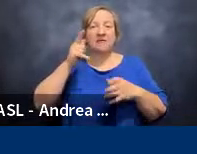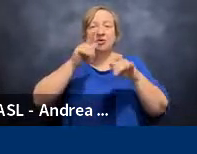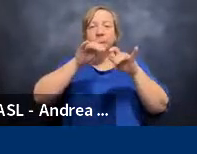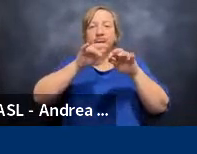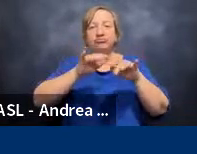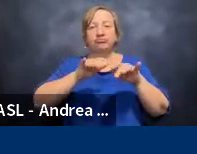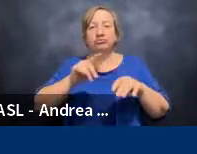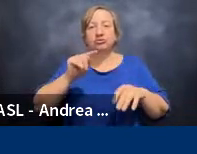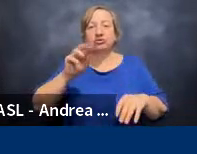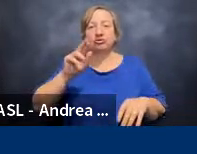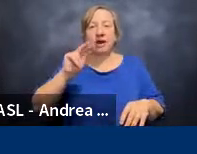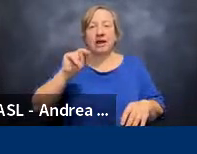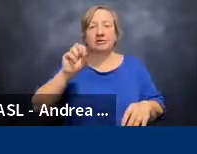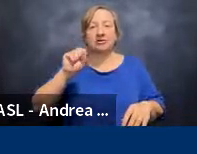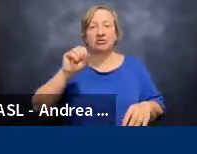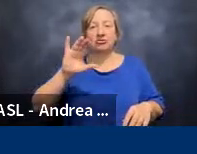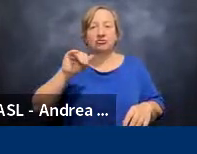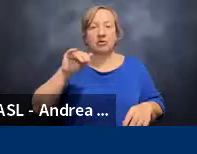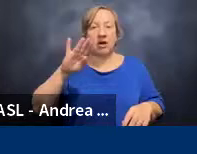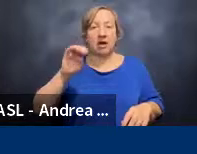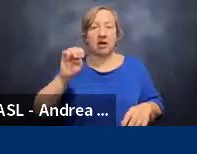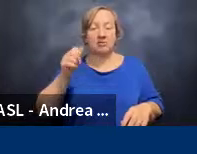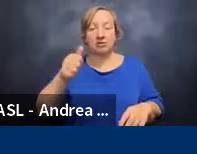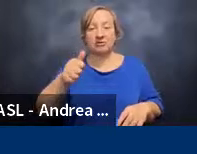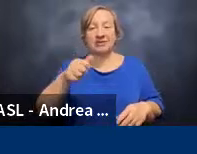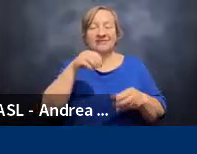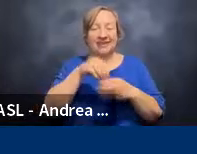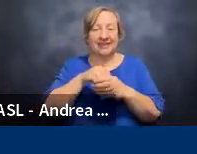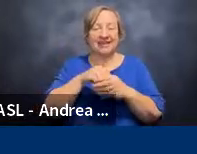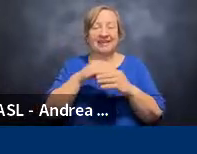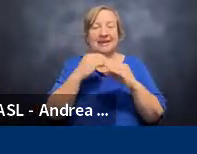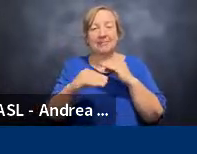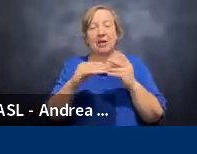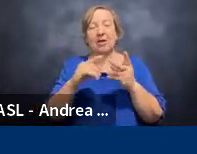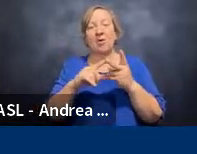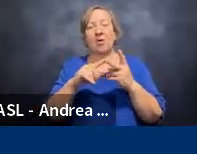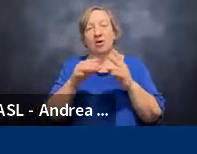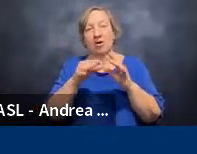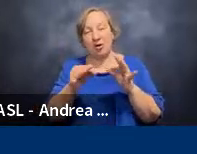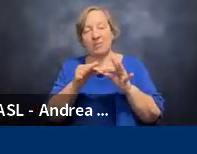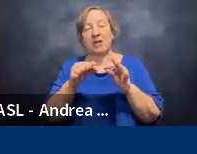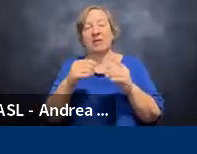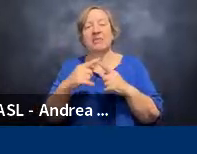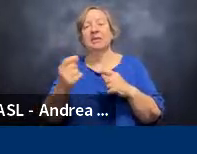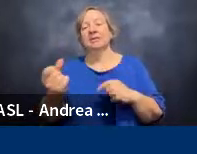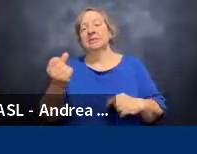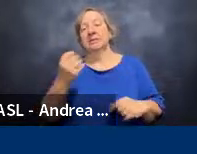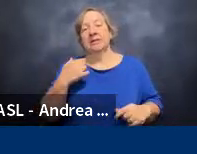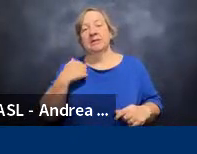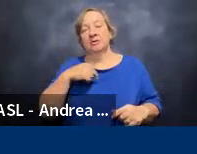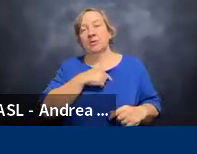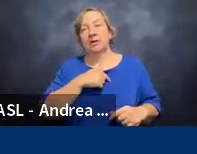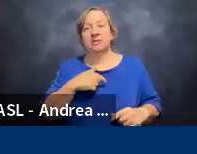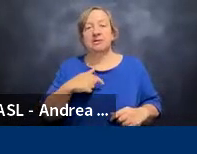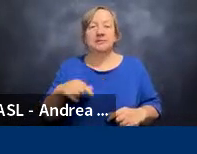and put it into either an email or the comment form and then send it to us. Alternatively, you could